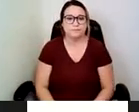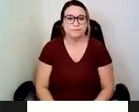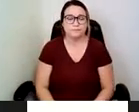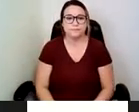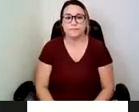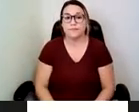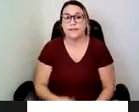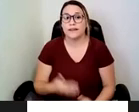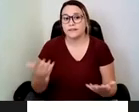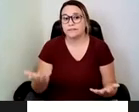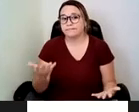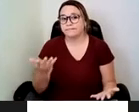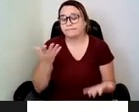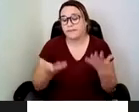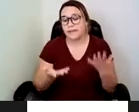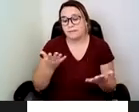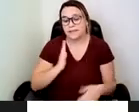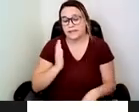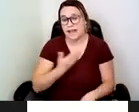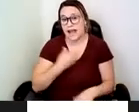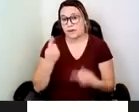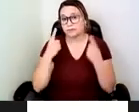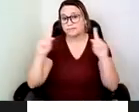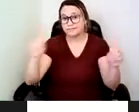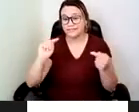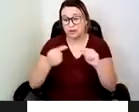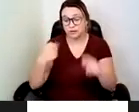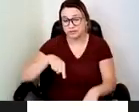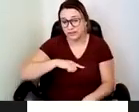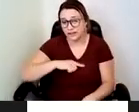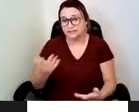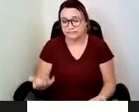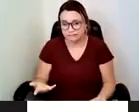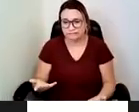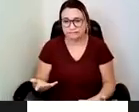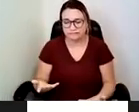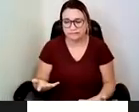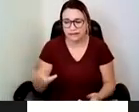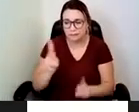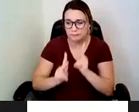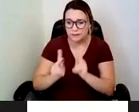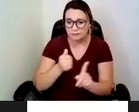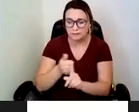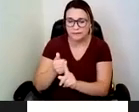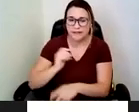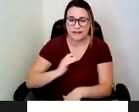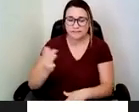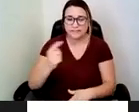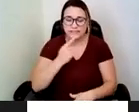You may say, are we victims of our own success of living longer, that people have chronic illness associated with